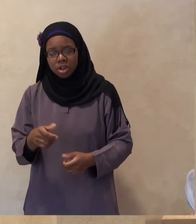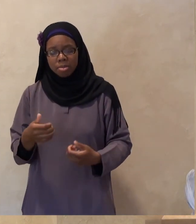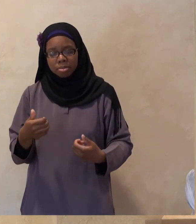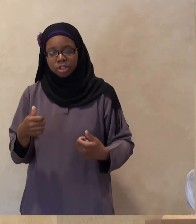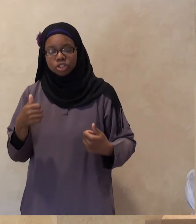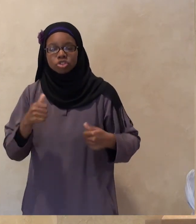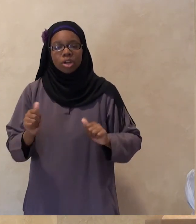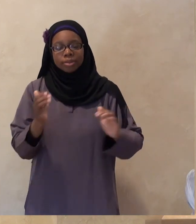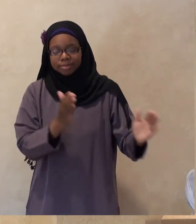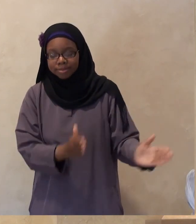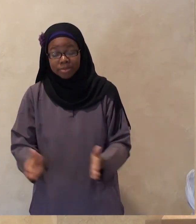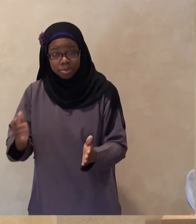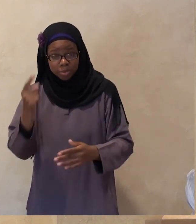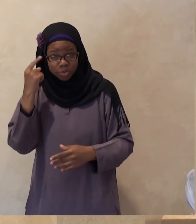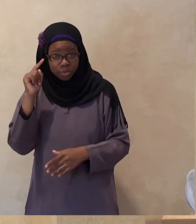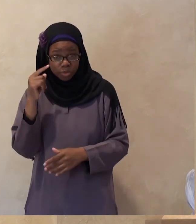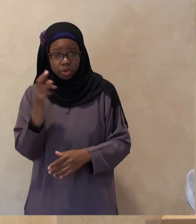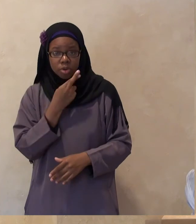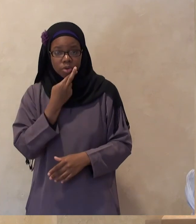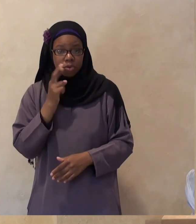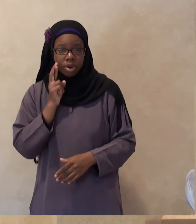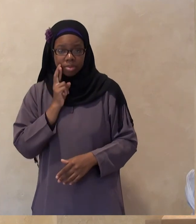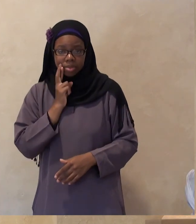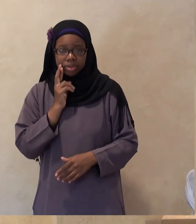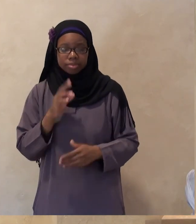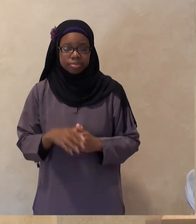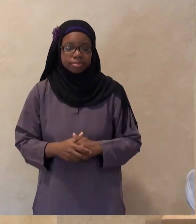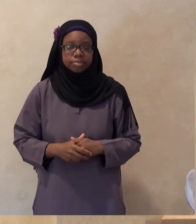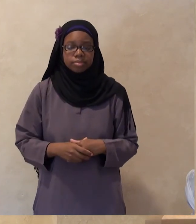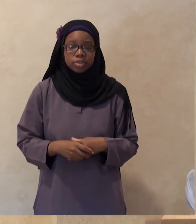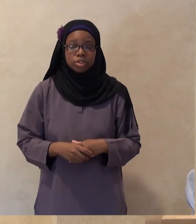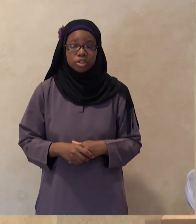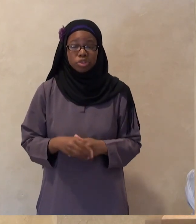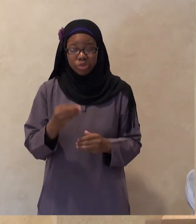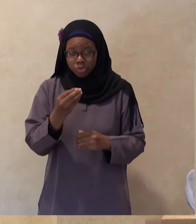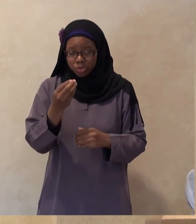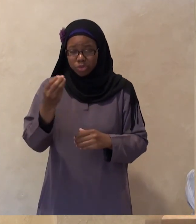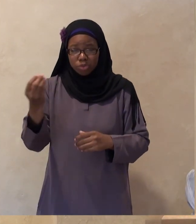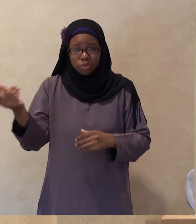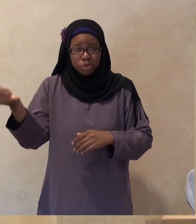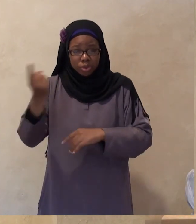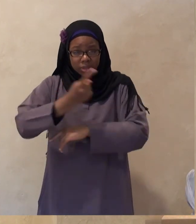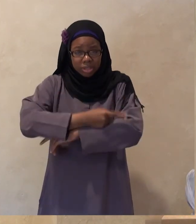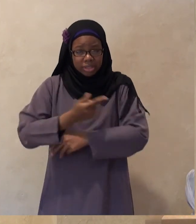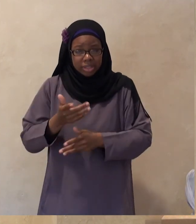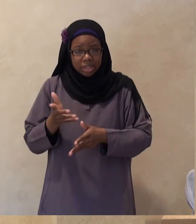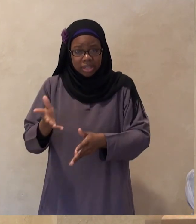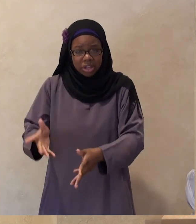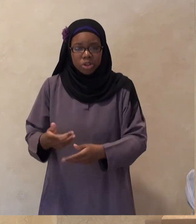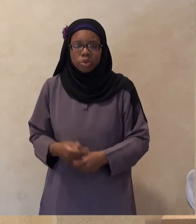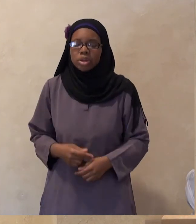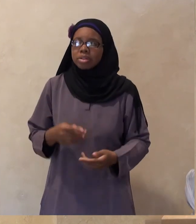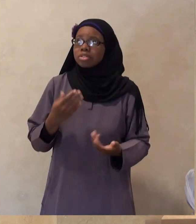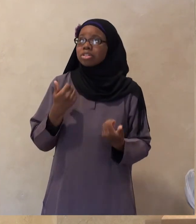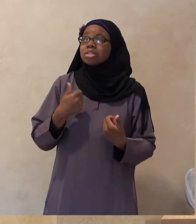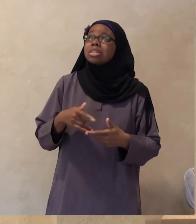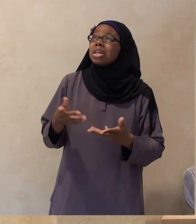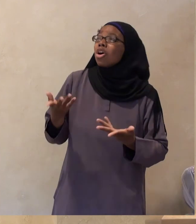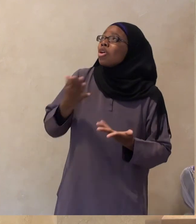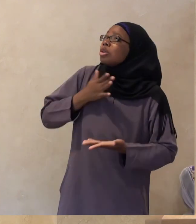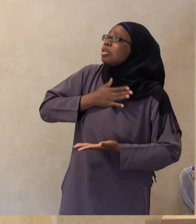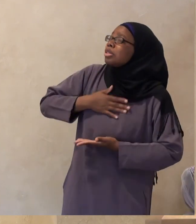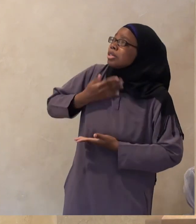Ramadan, using all days that are remaining, and repenting for all the sins which were